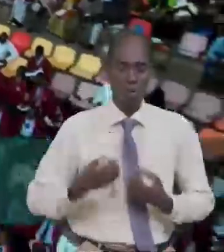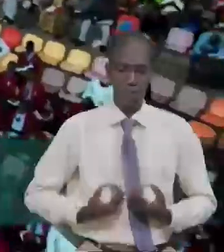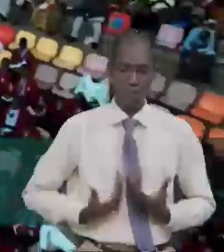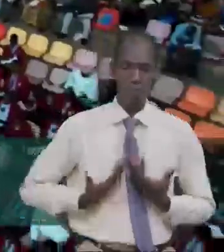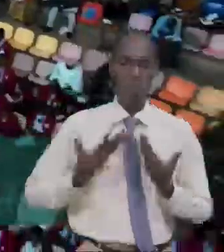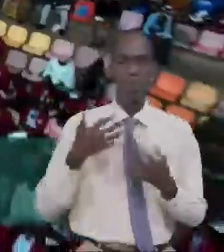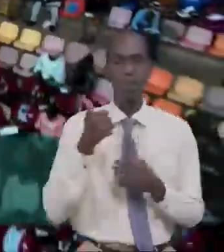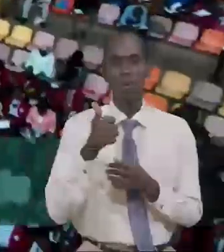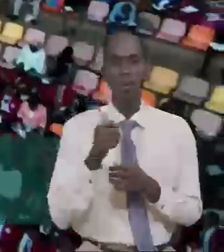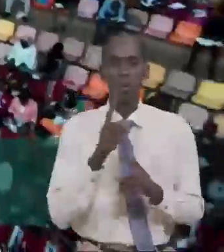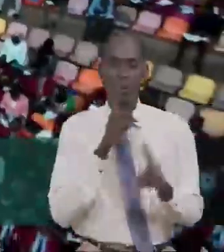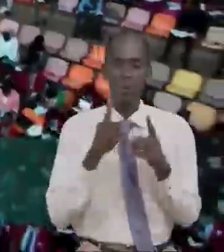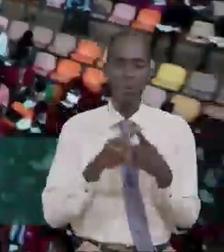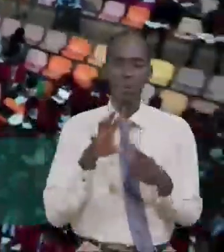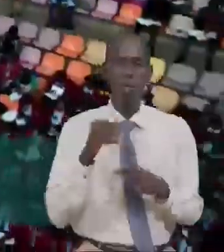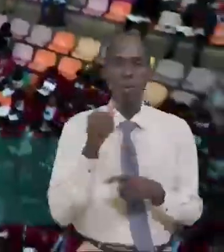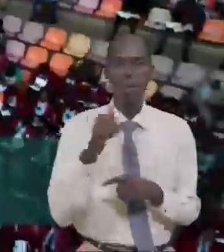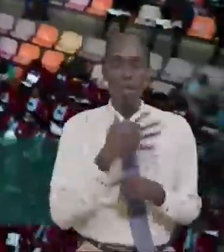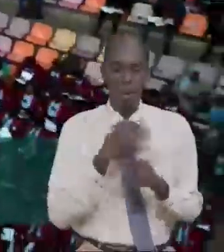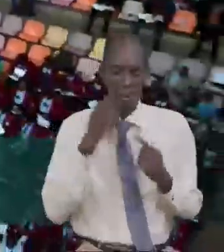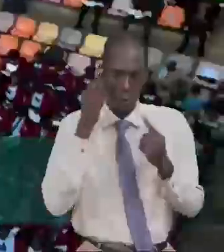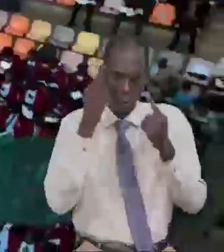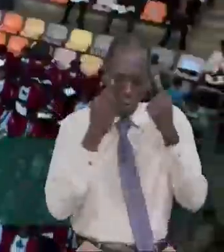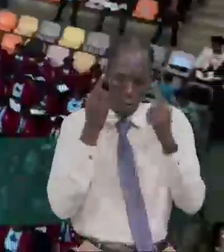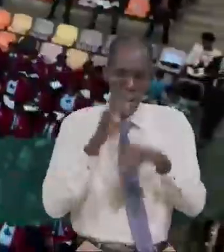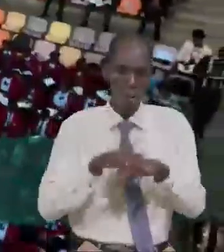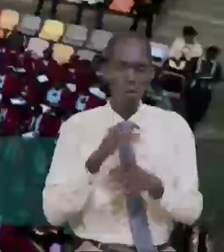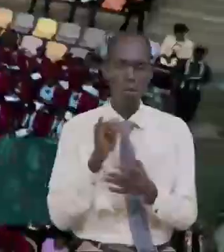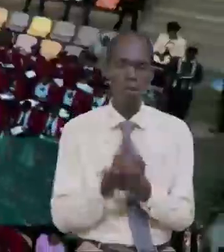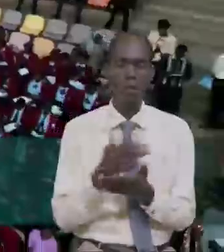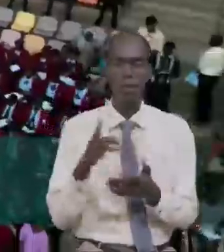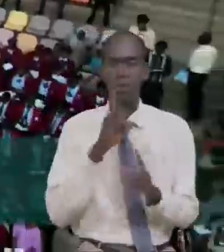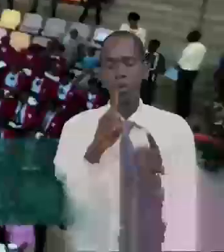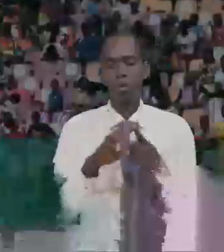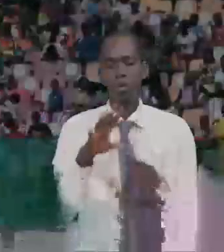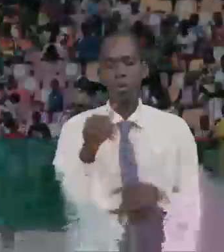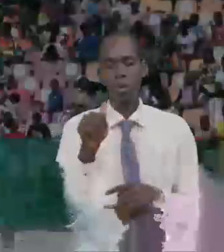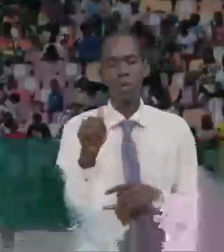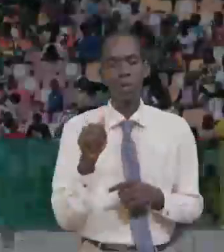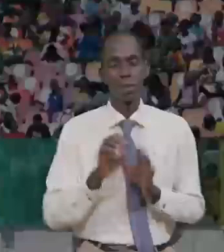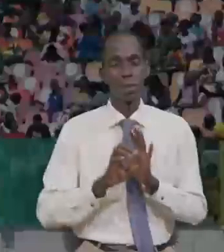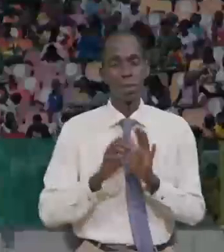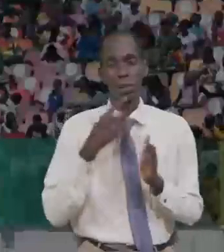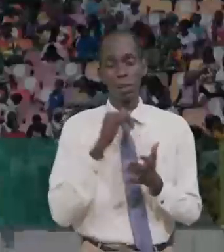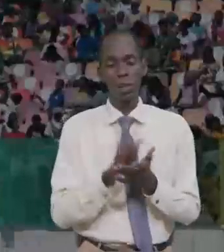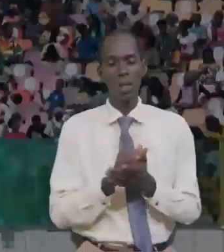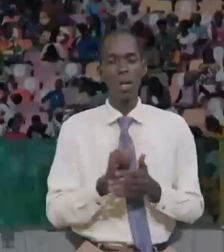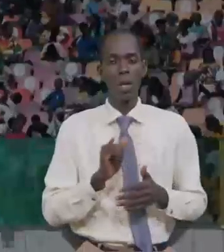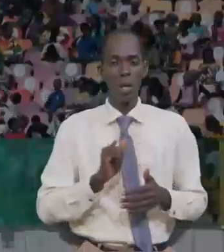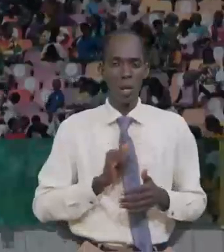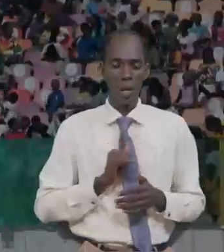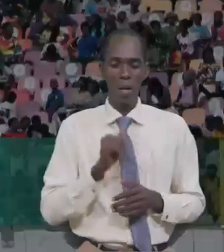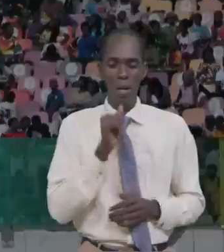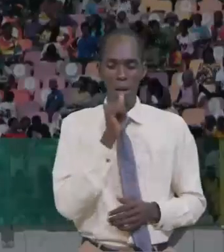a very important person. I'm saying it for myself. I am a very